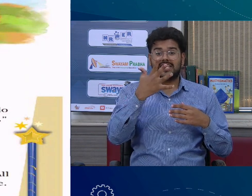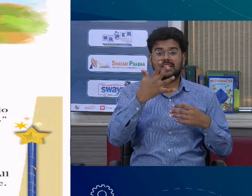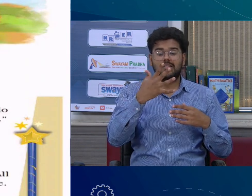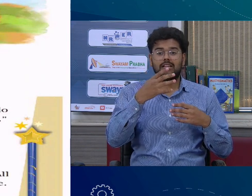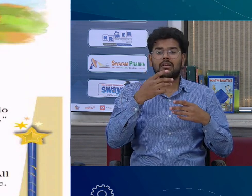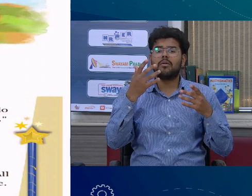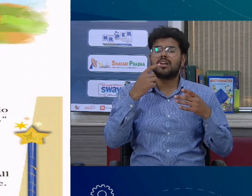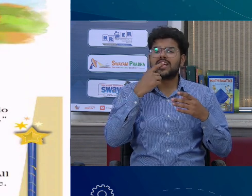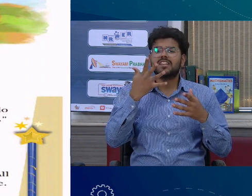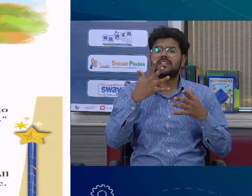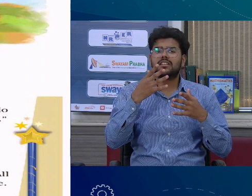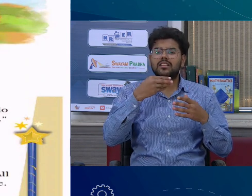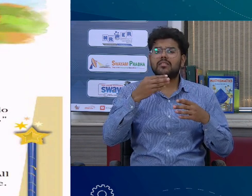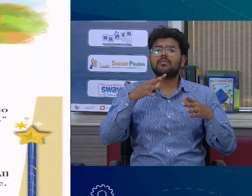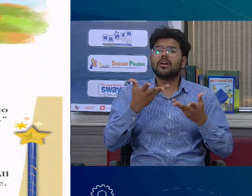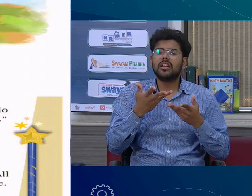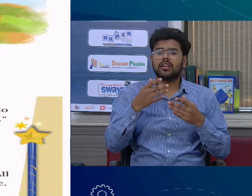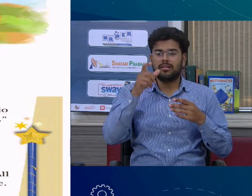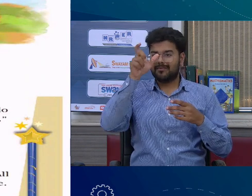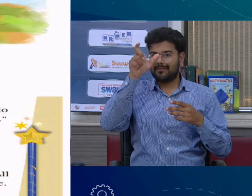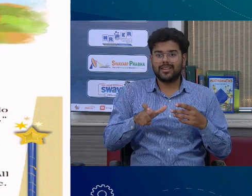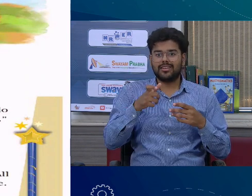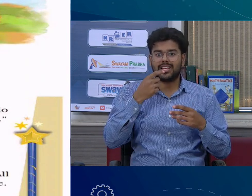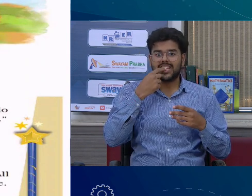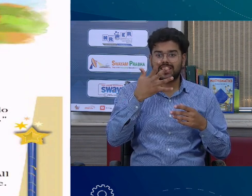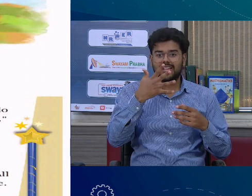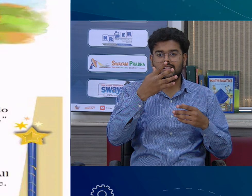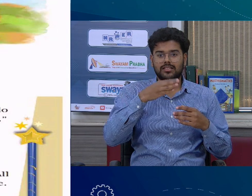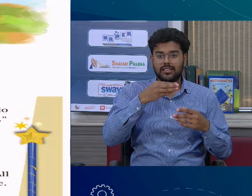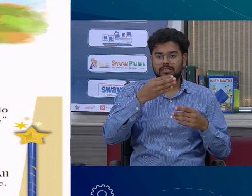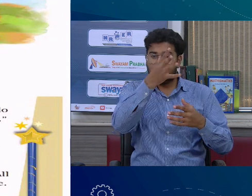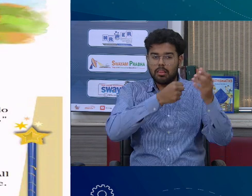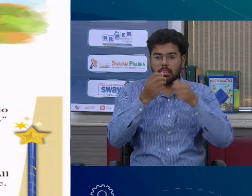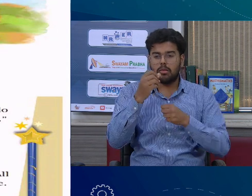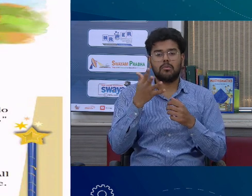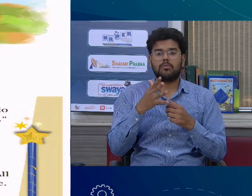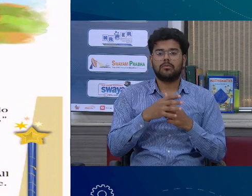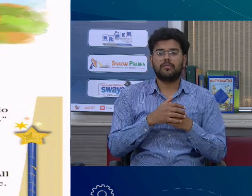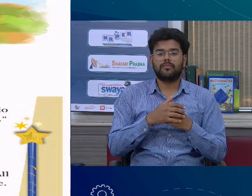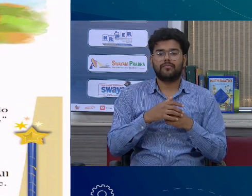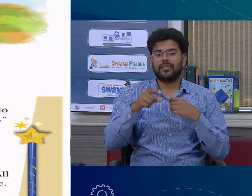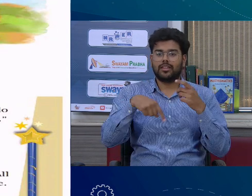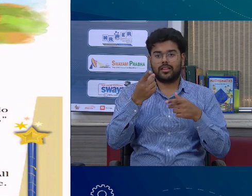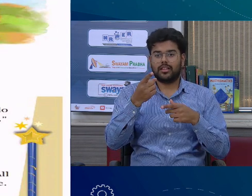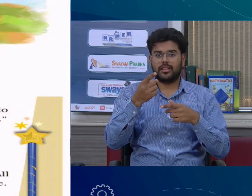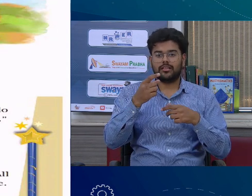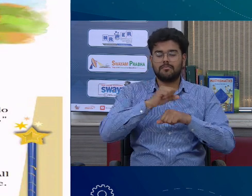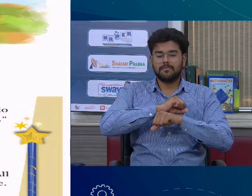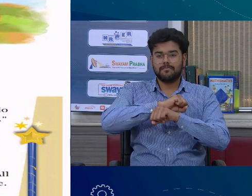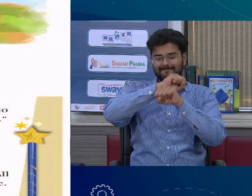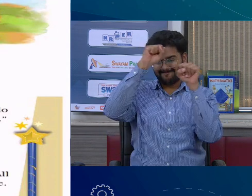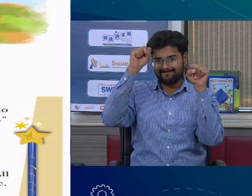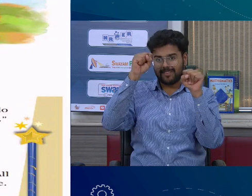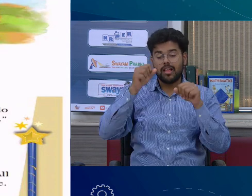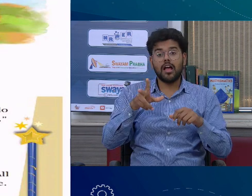glass leaves. The next morning, its glass leaves showed the bright sun. How